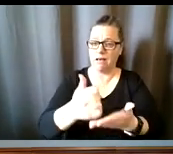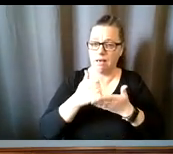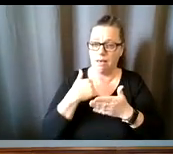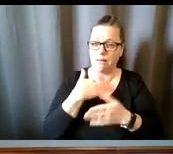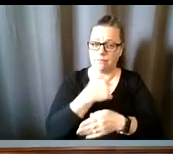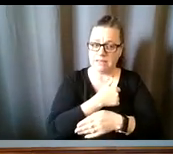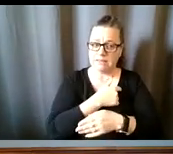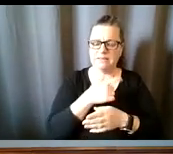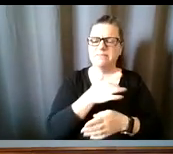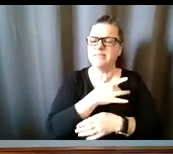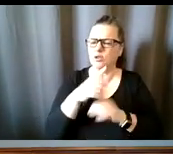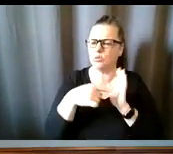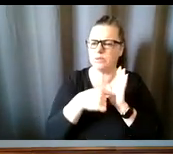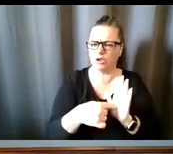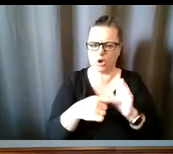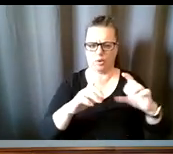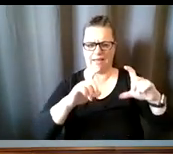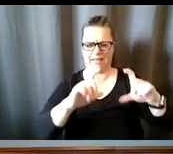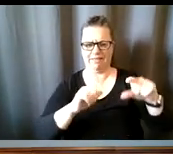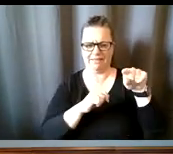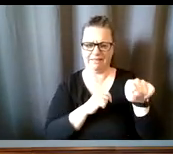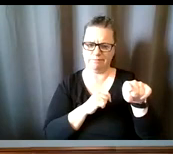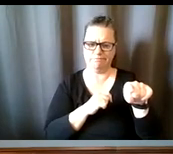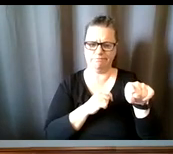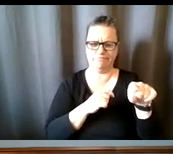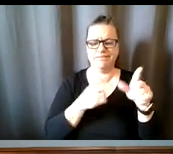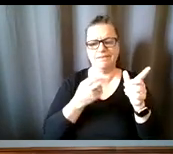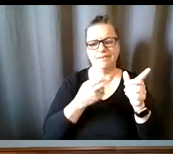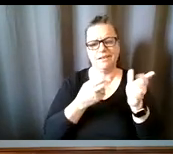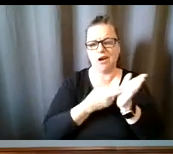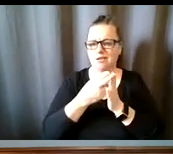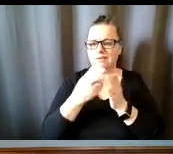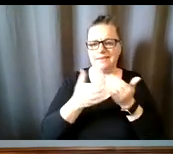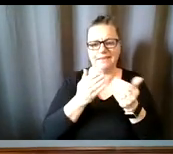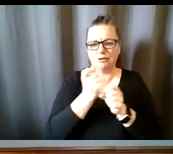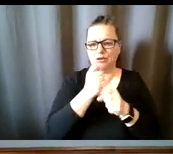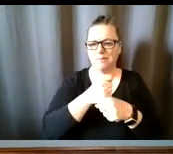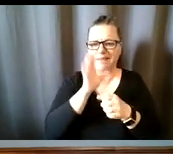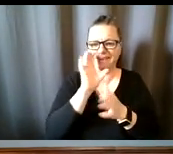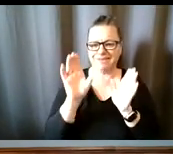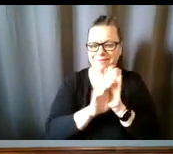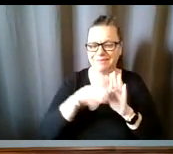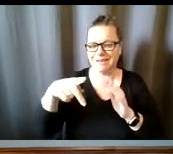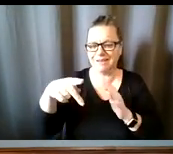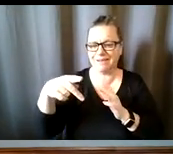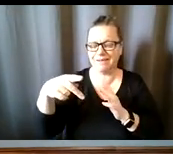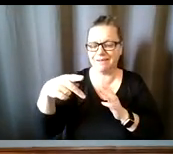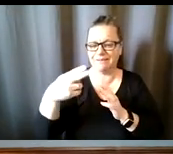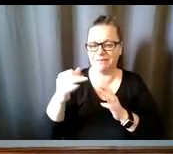it's shown like this. And that's just because, honestly, it's really easy to create these type of graphs in Photoshop or